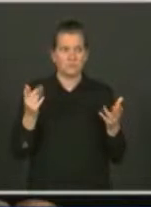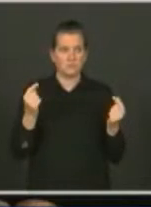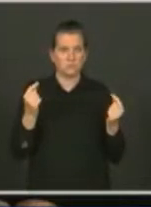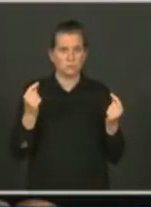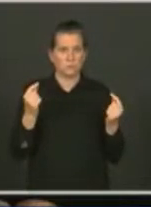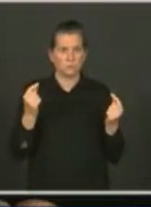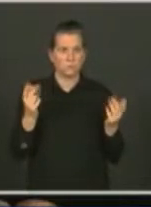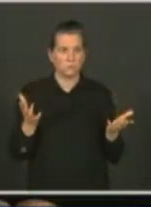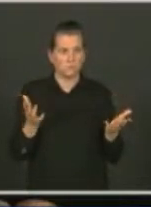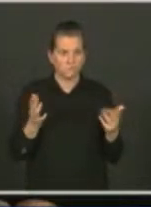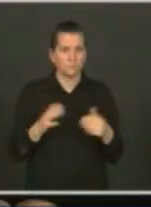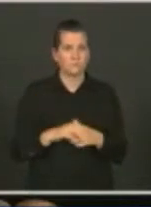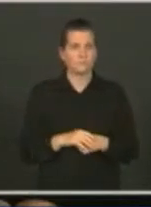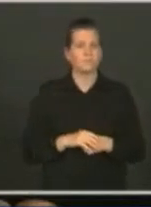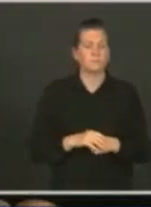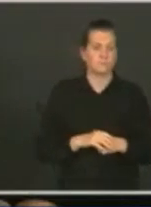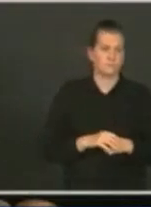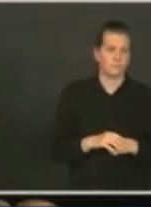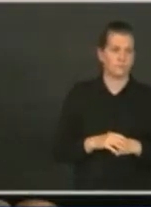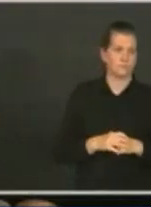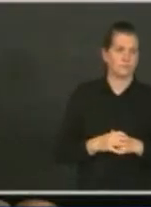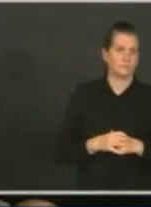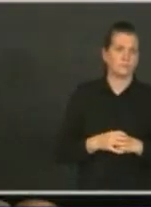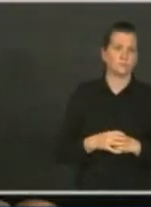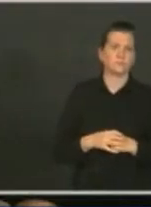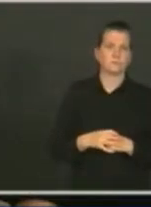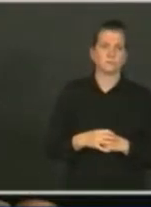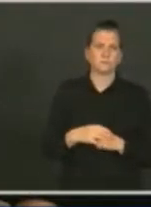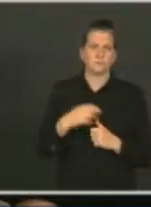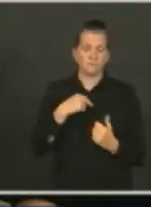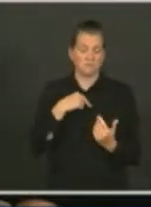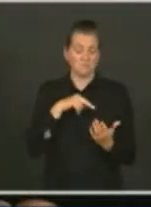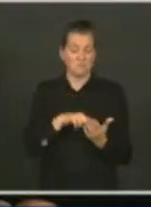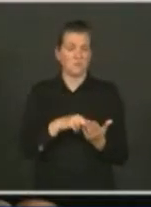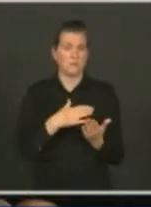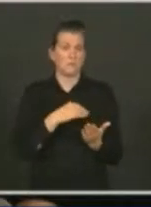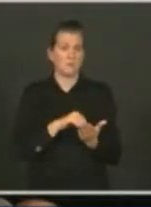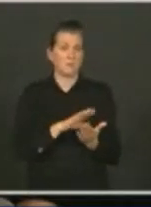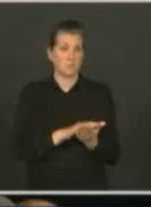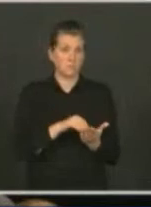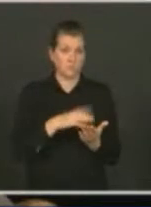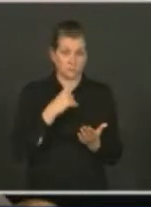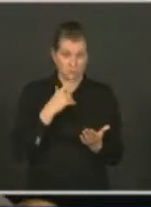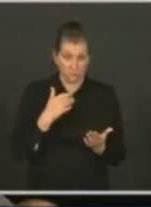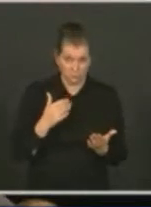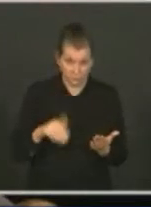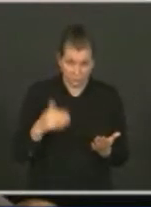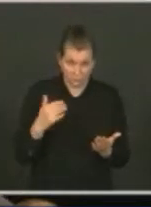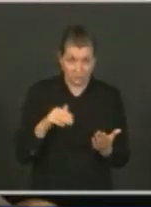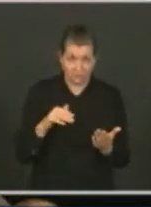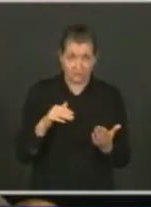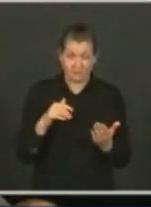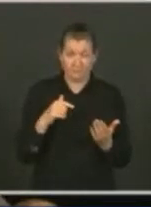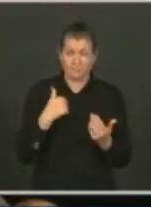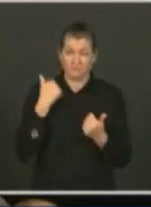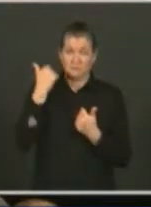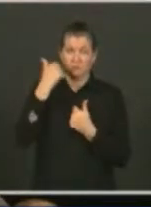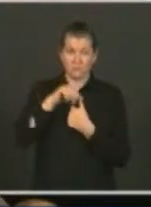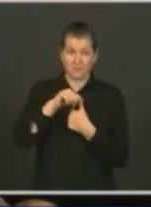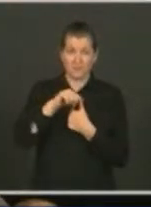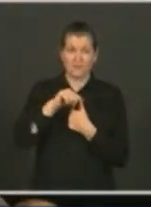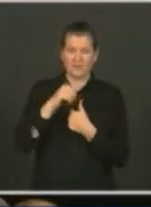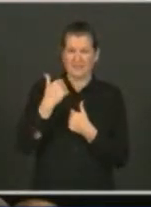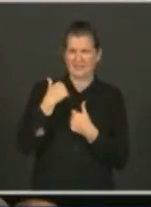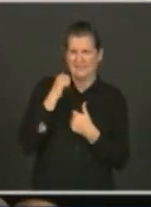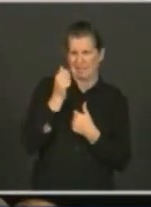my notes, it seems like an enormous amount of time ago, but I did a story on April 17th